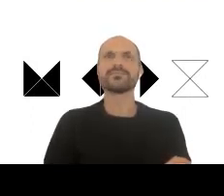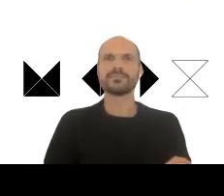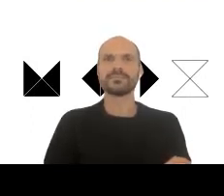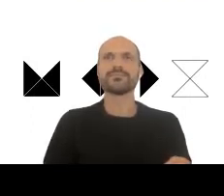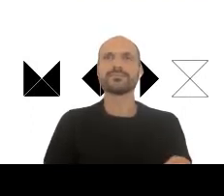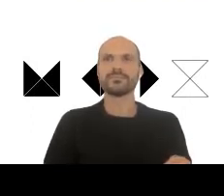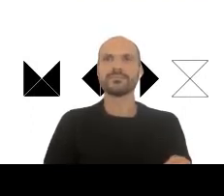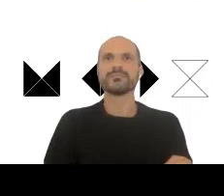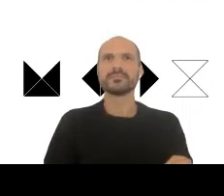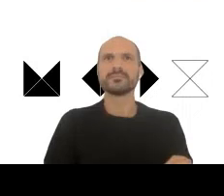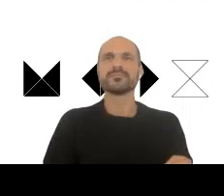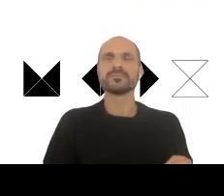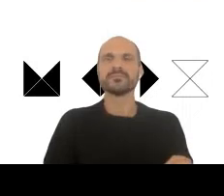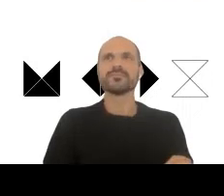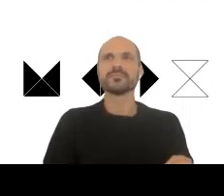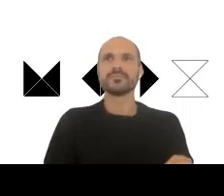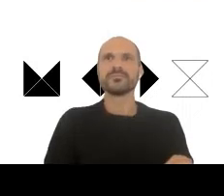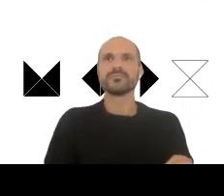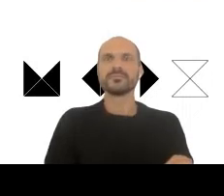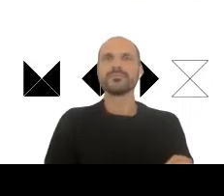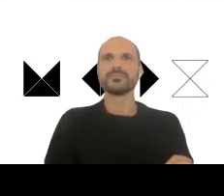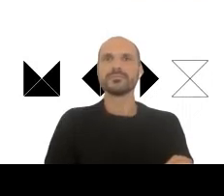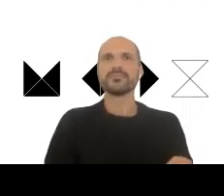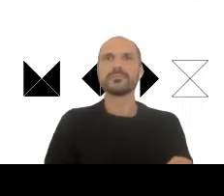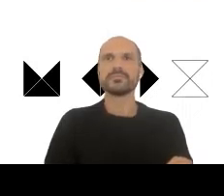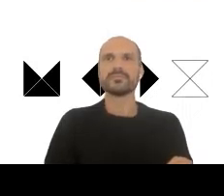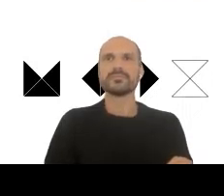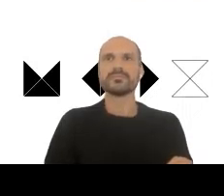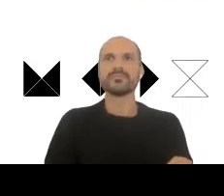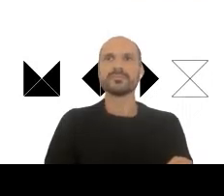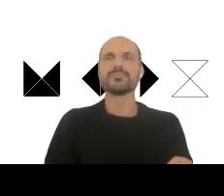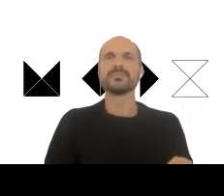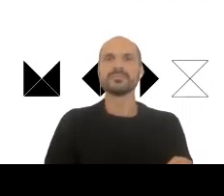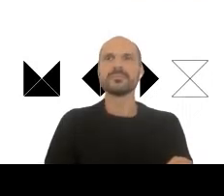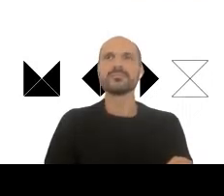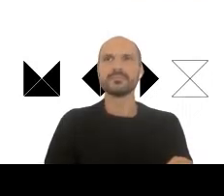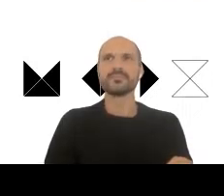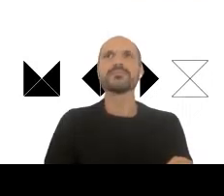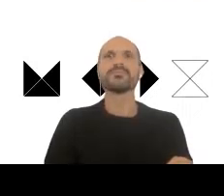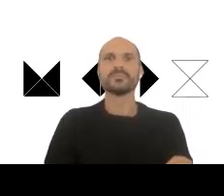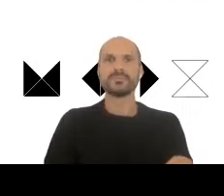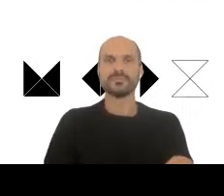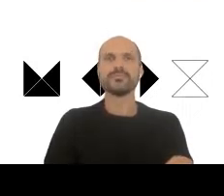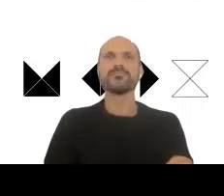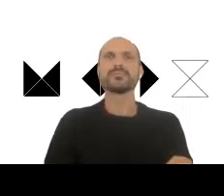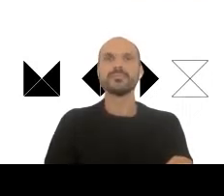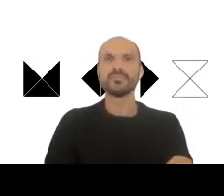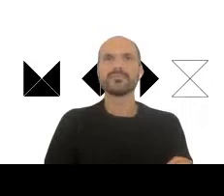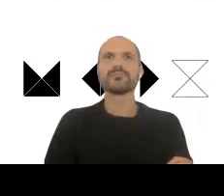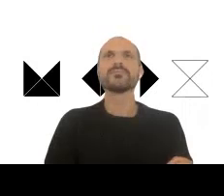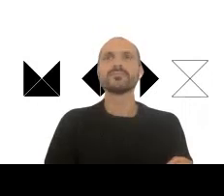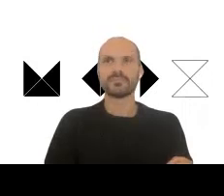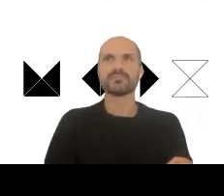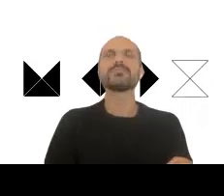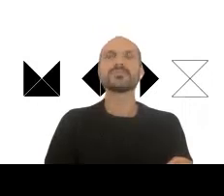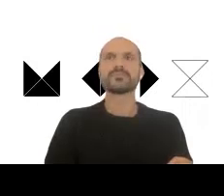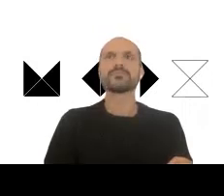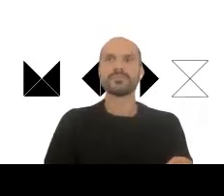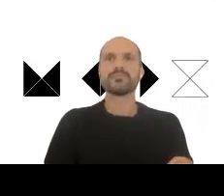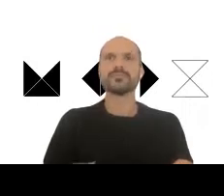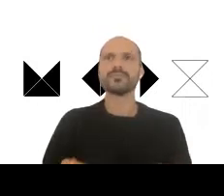and it's designed to be lifted up by Mancraft so that the people can do it